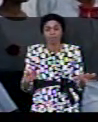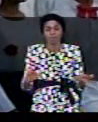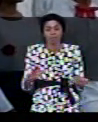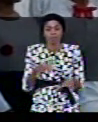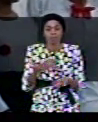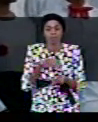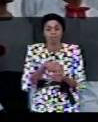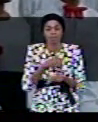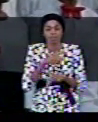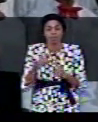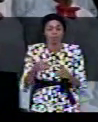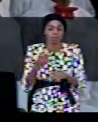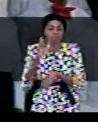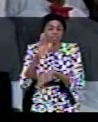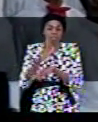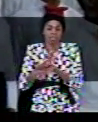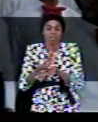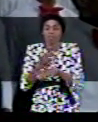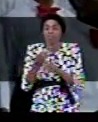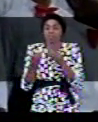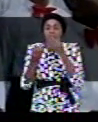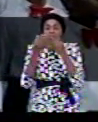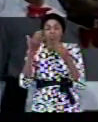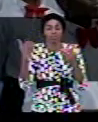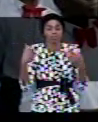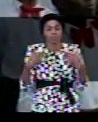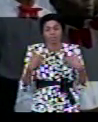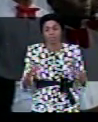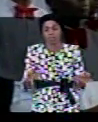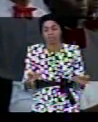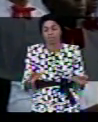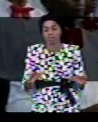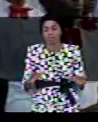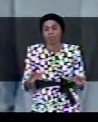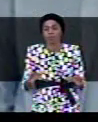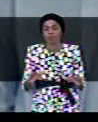At the end of the day, when work is over